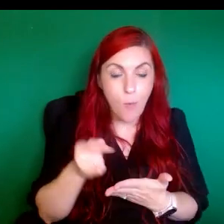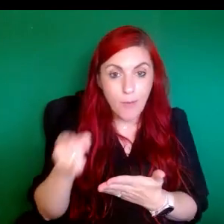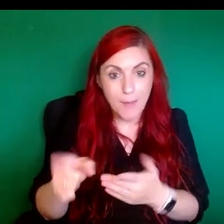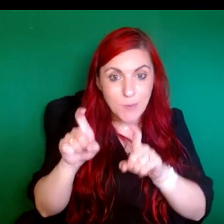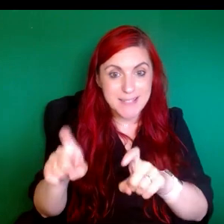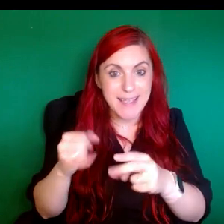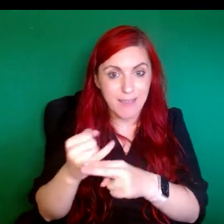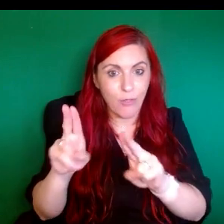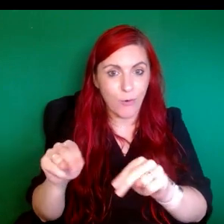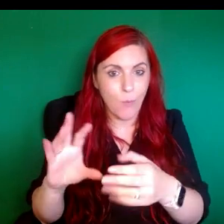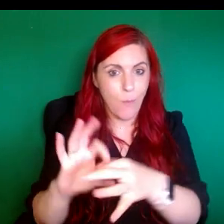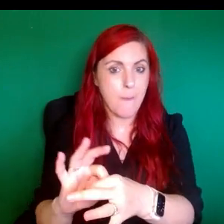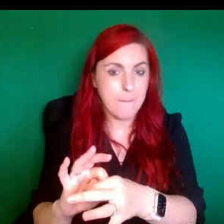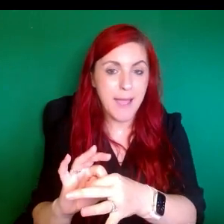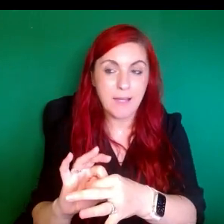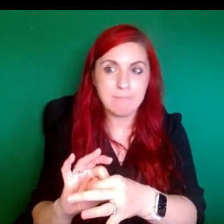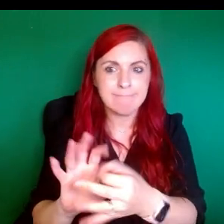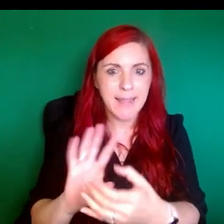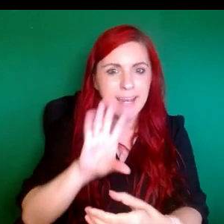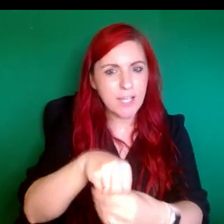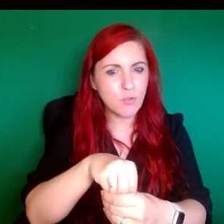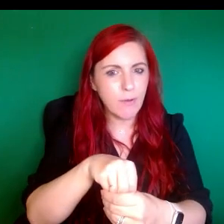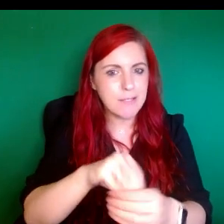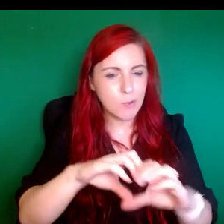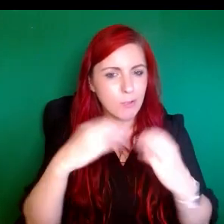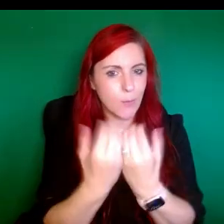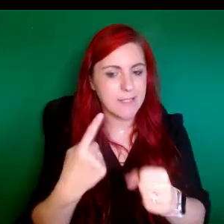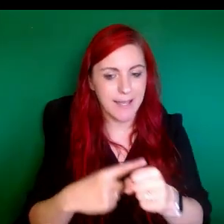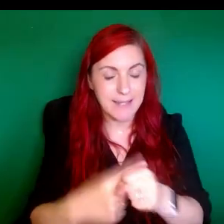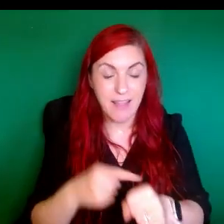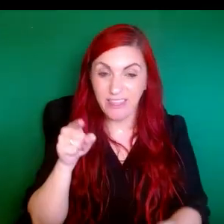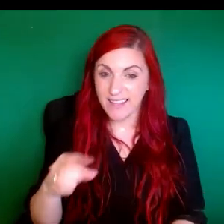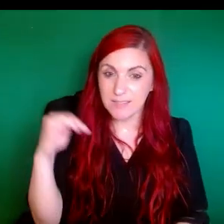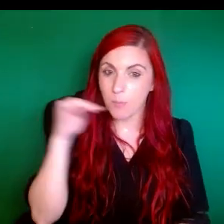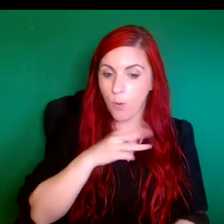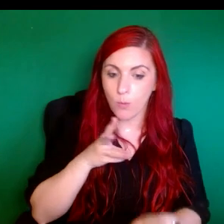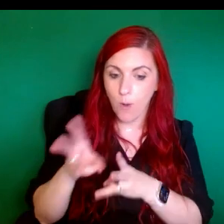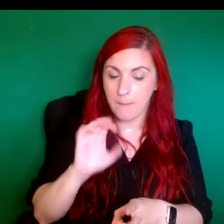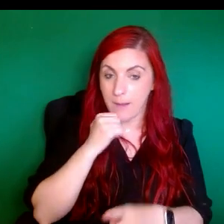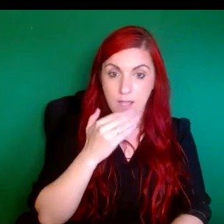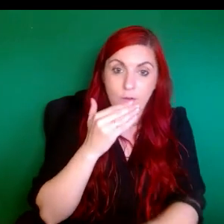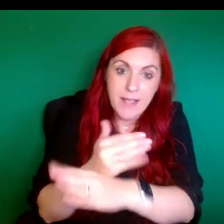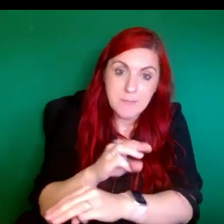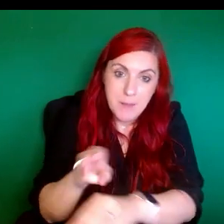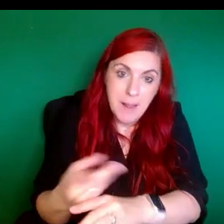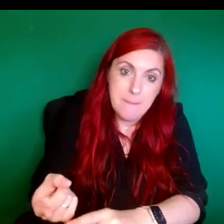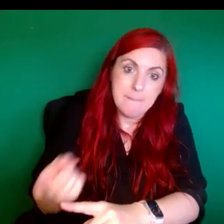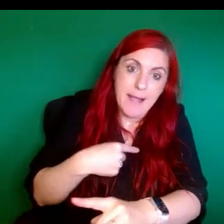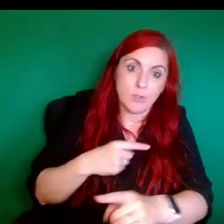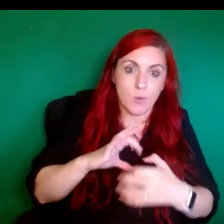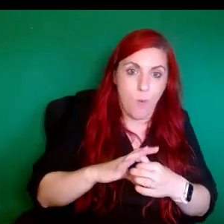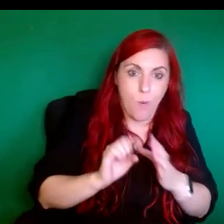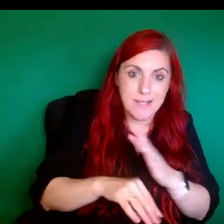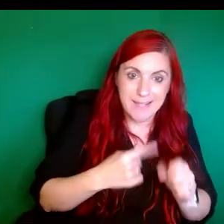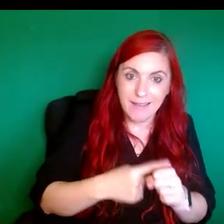community. I think that that's really important work because it prevents people from falling into cyclical homelessness. And then